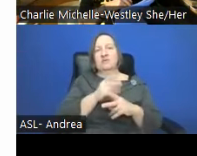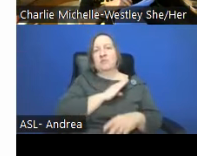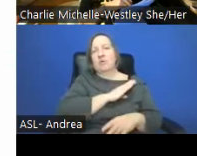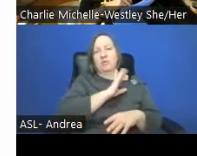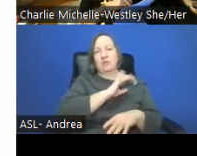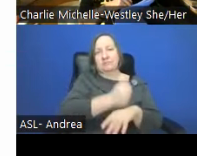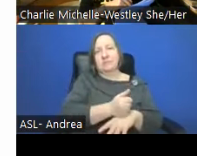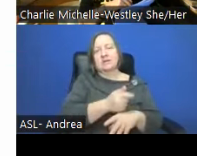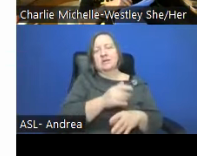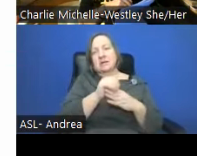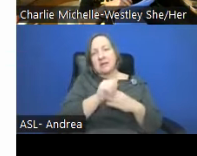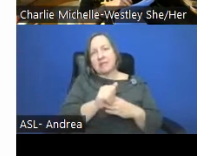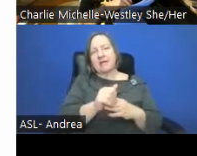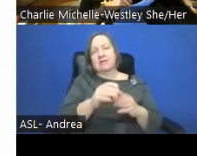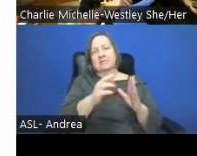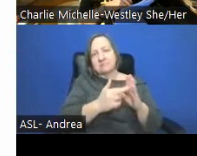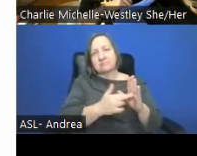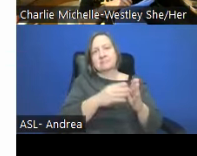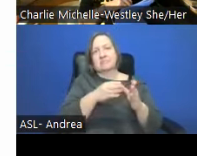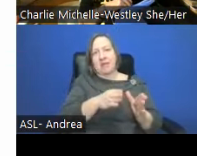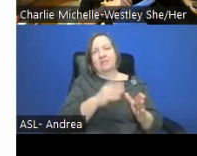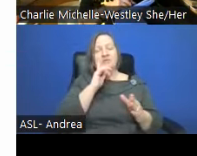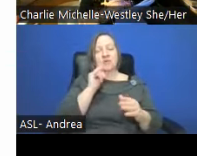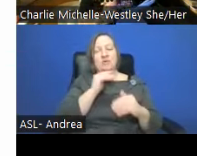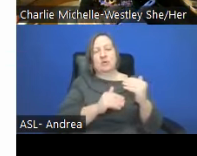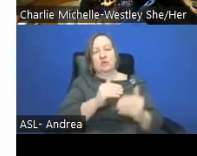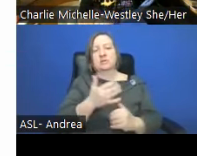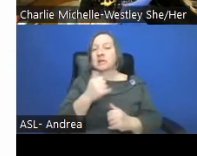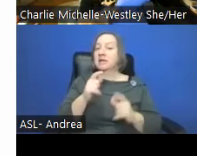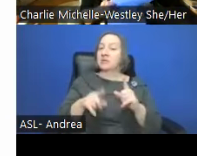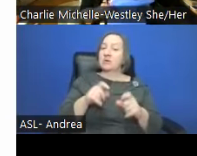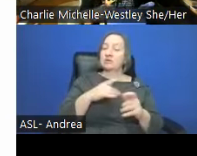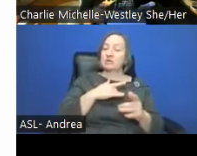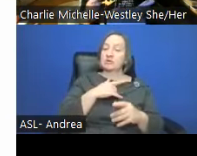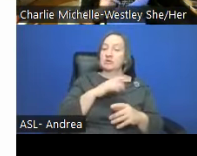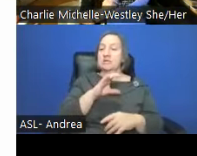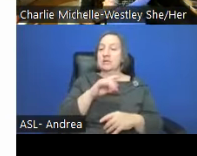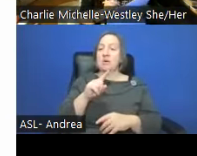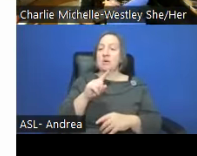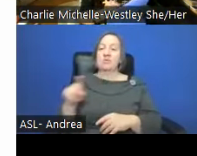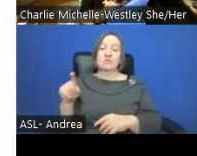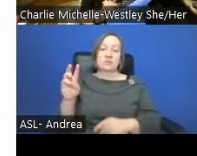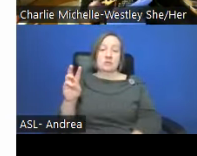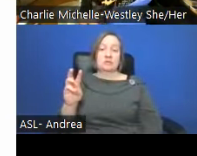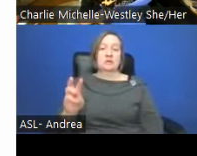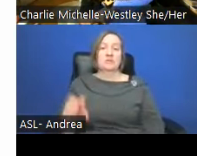processes. Are there any questions or concerns on C 1 through 6?